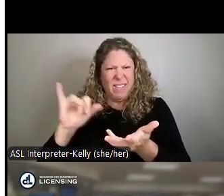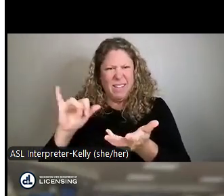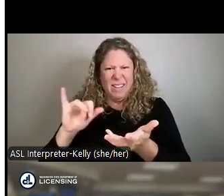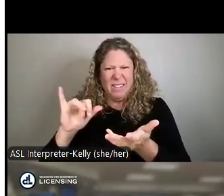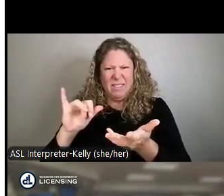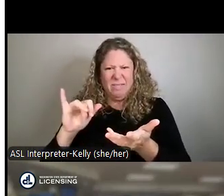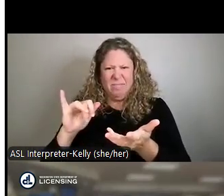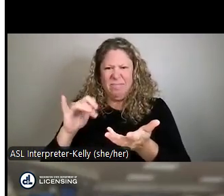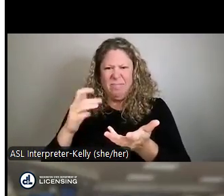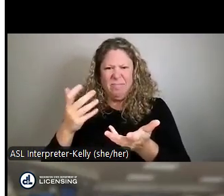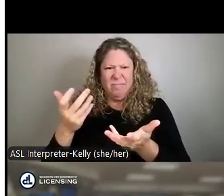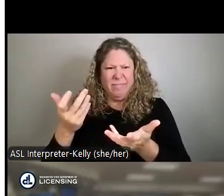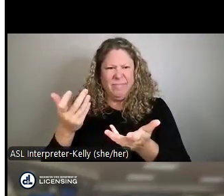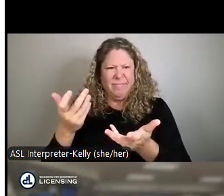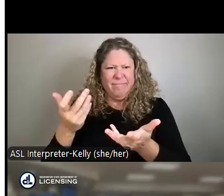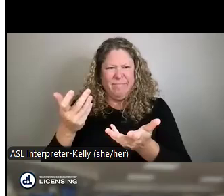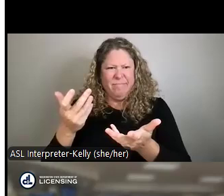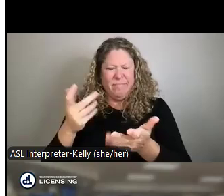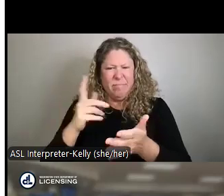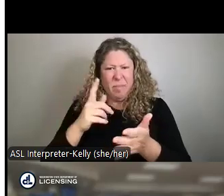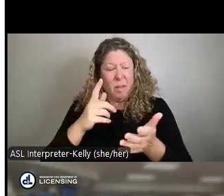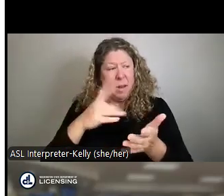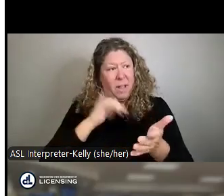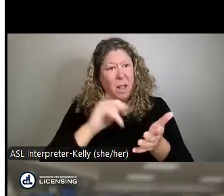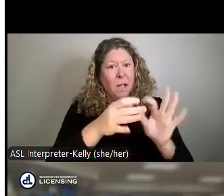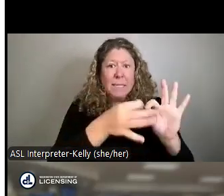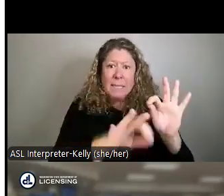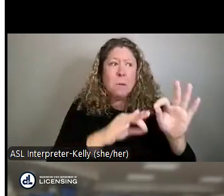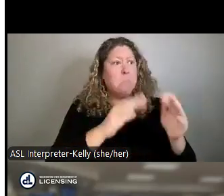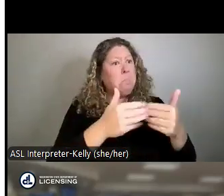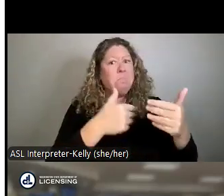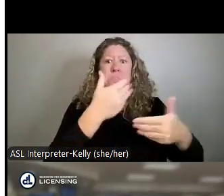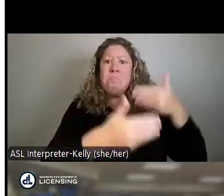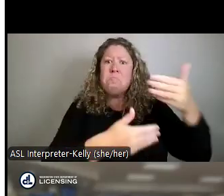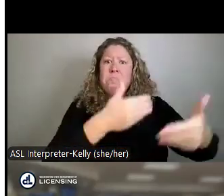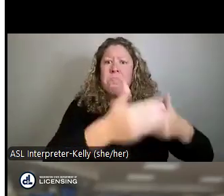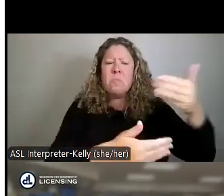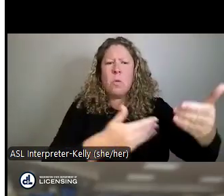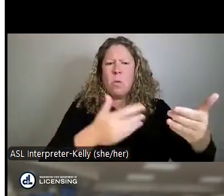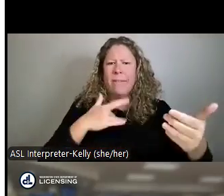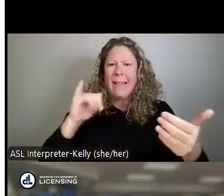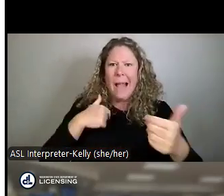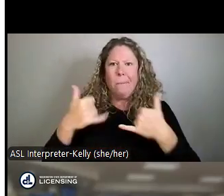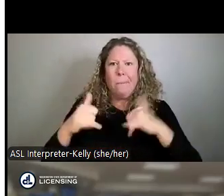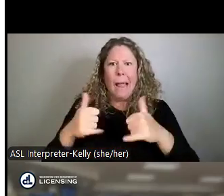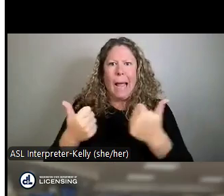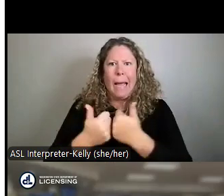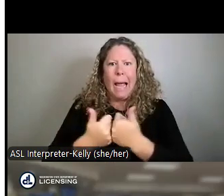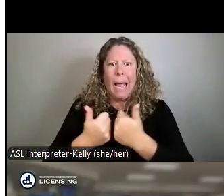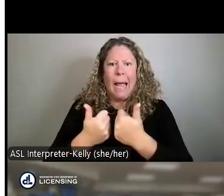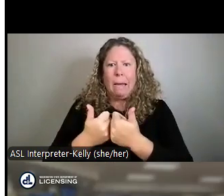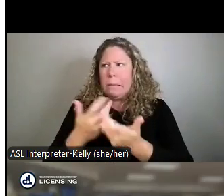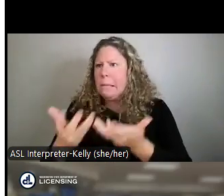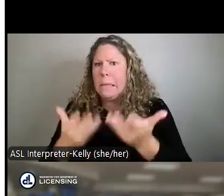do was simple and effective, or did it feel like you were playing a game and you don't have a copy